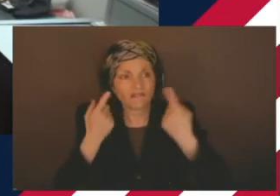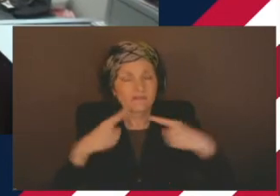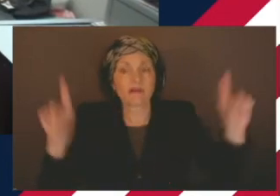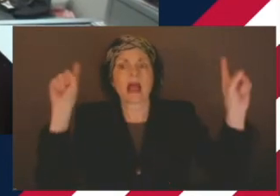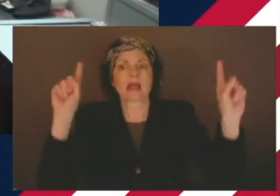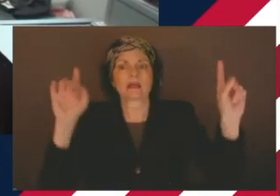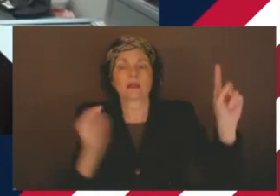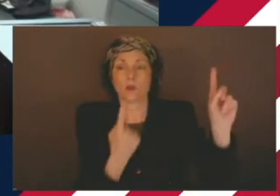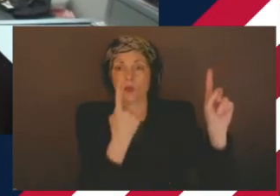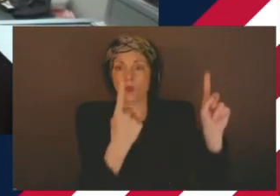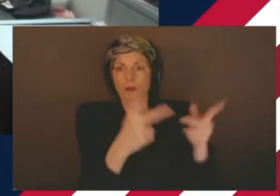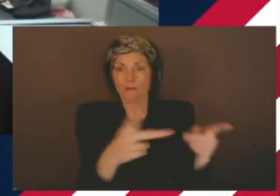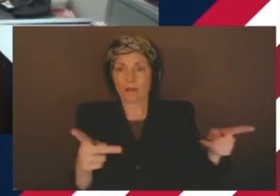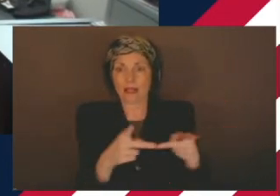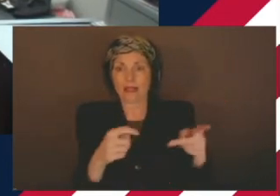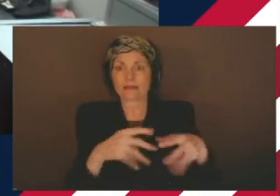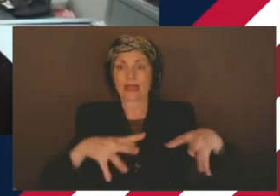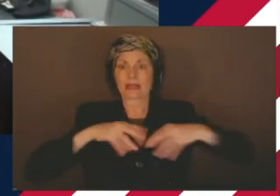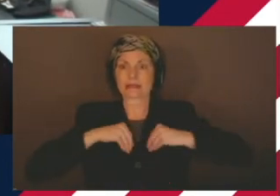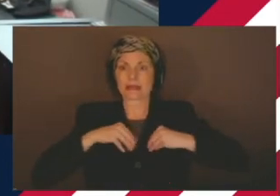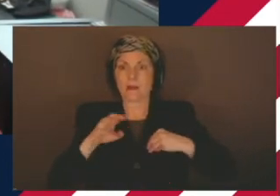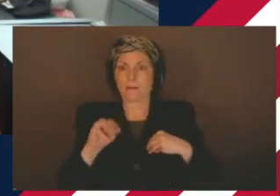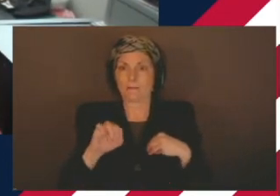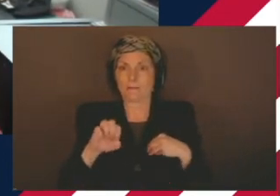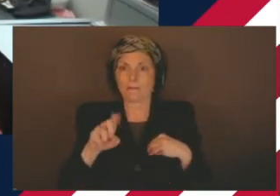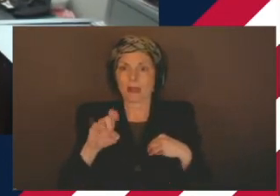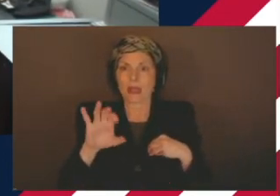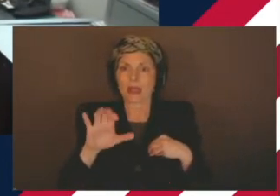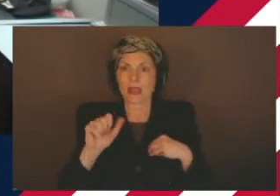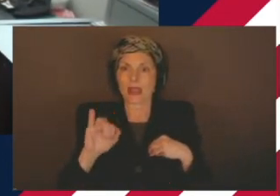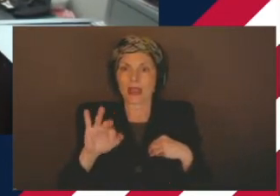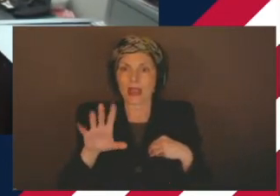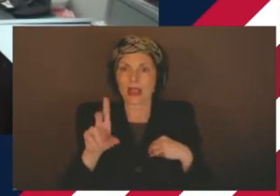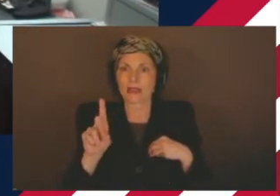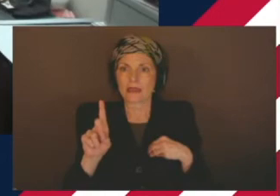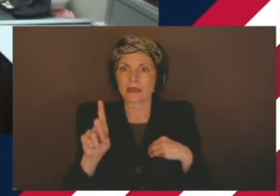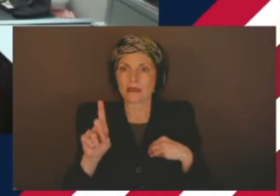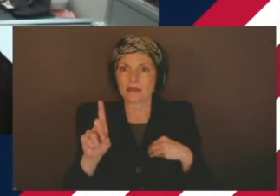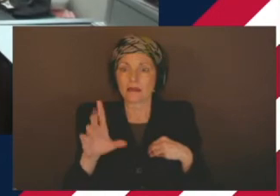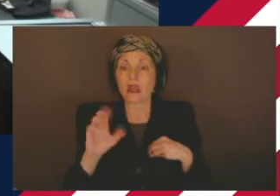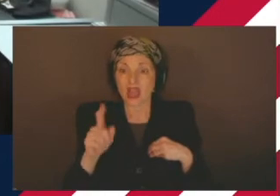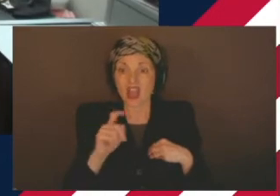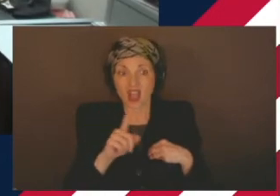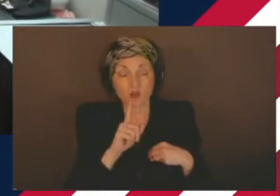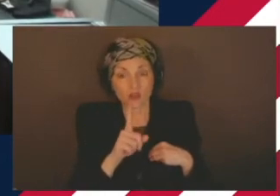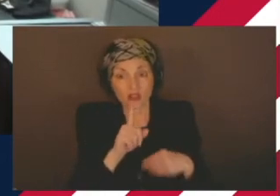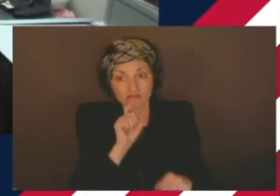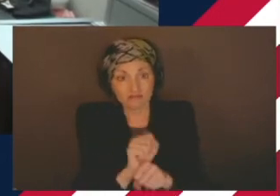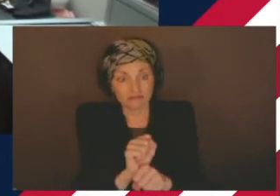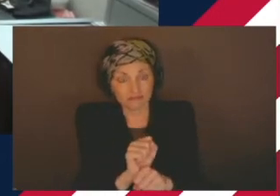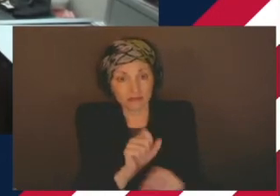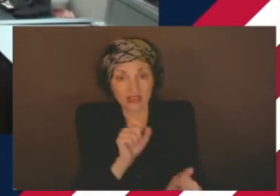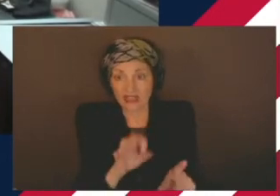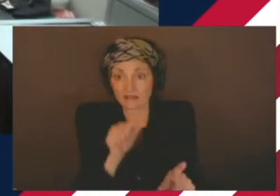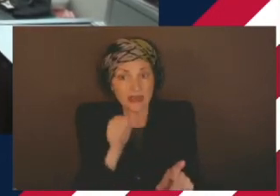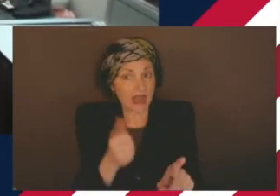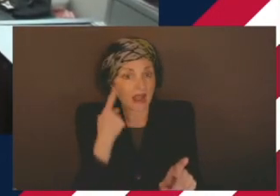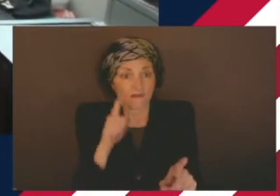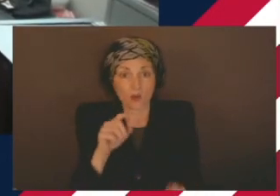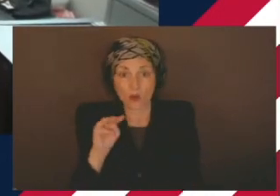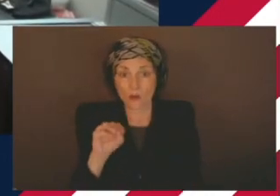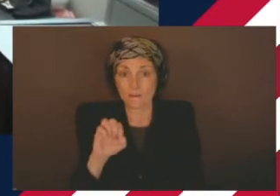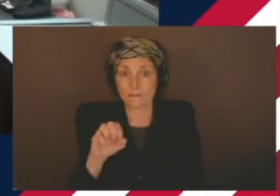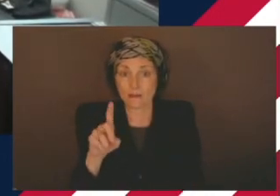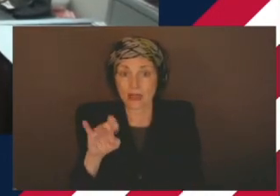actually accepted Medicaid, and I can honestly tell you this evening that if it weren't for Medicaid, I probably would